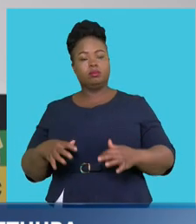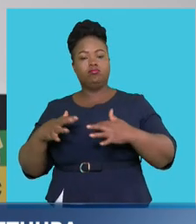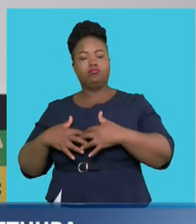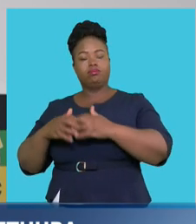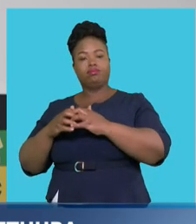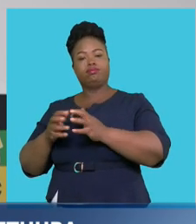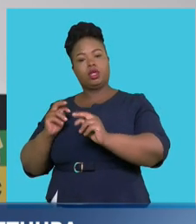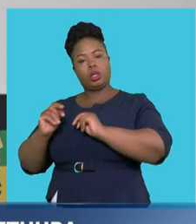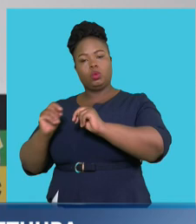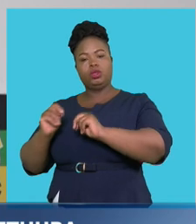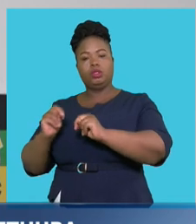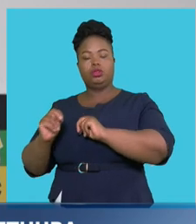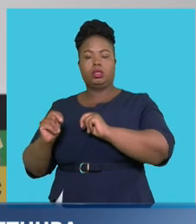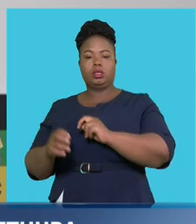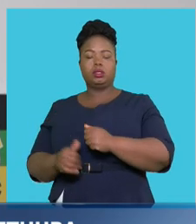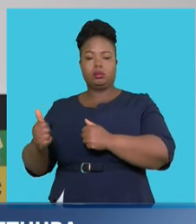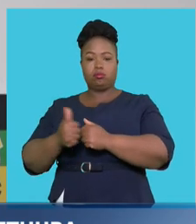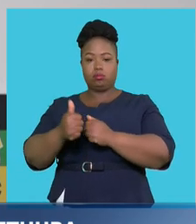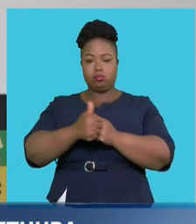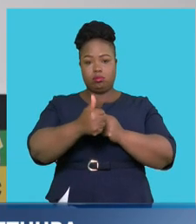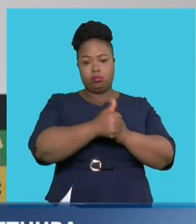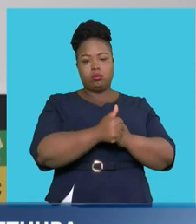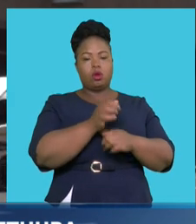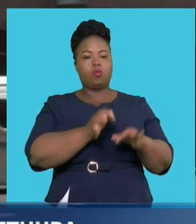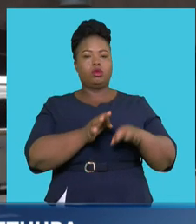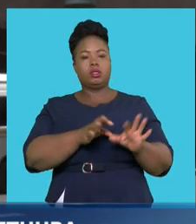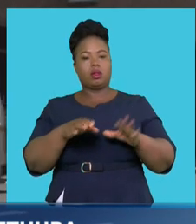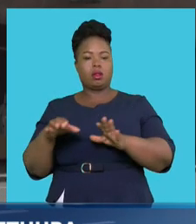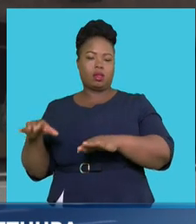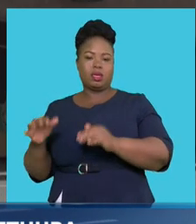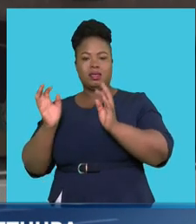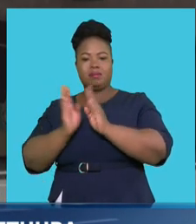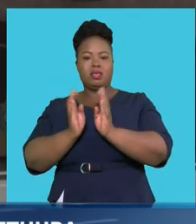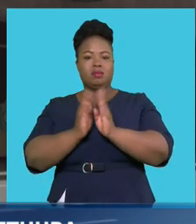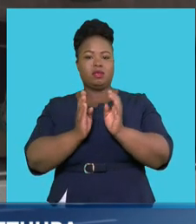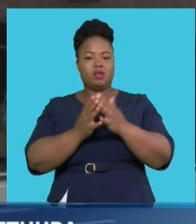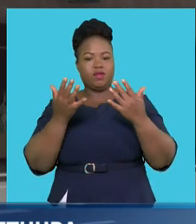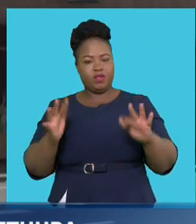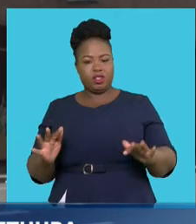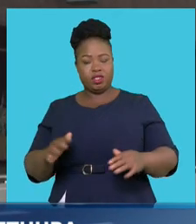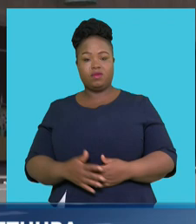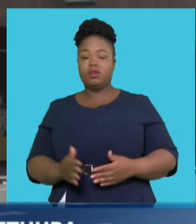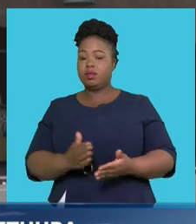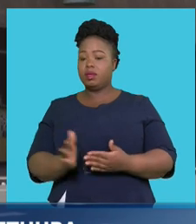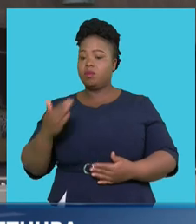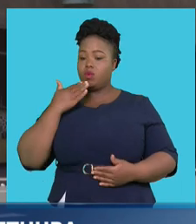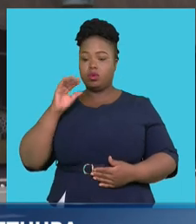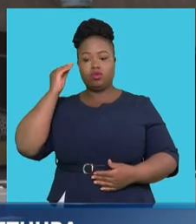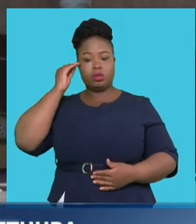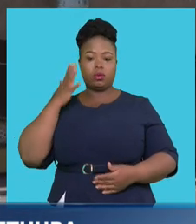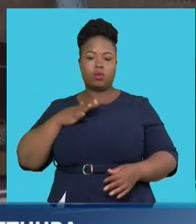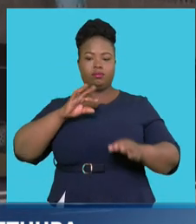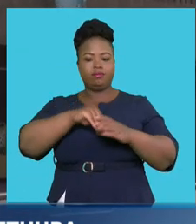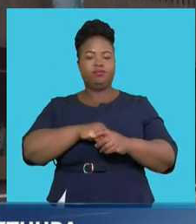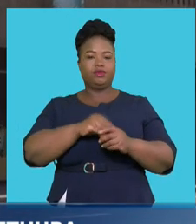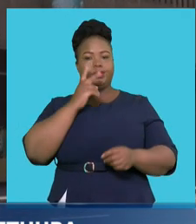parties in the country. We have been meeting with all parties that are keen to contribute ideas on how we